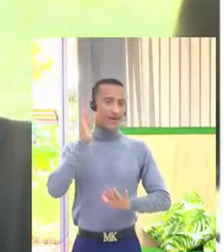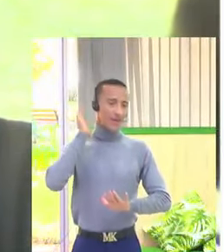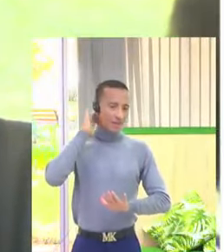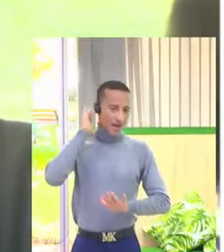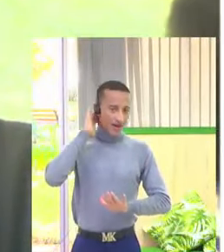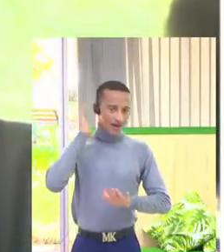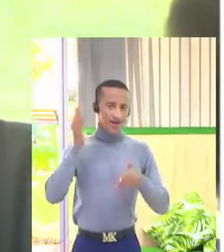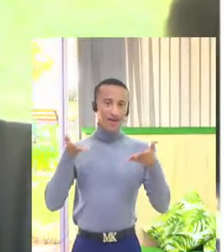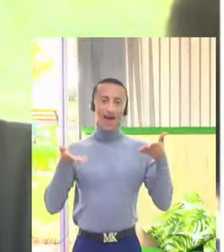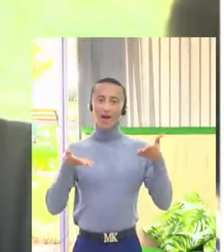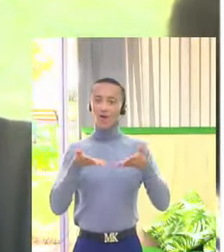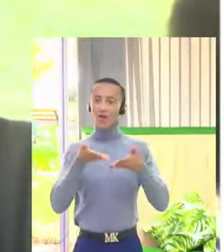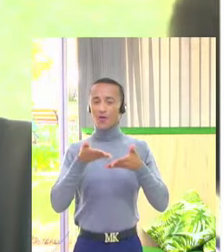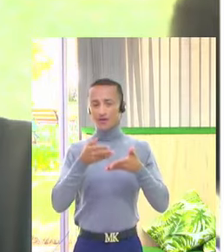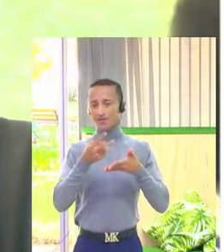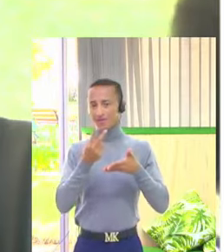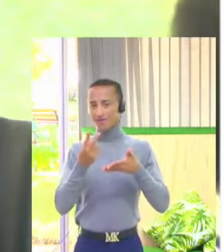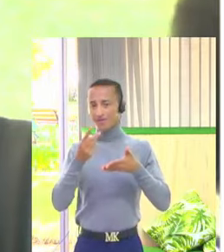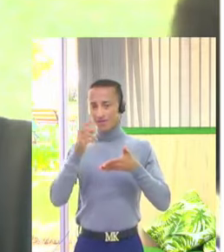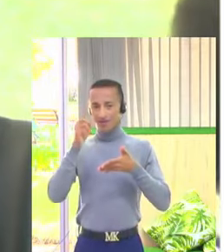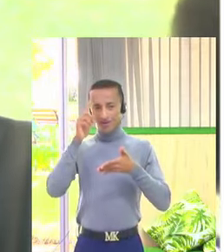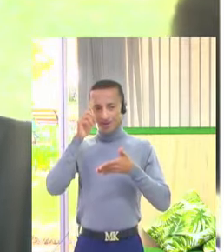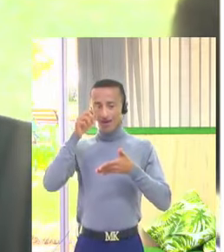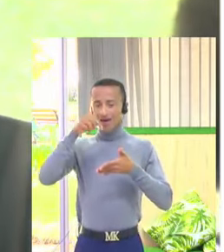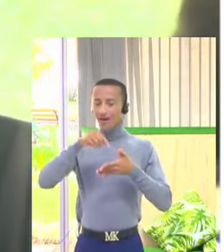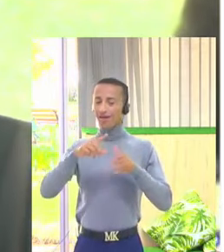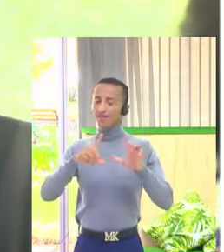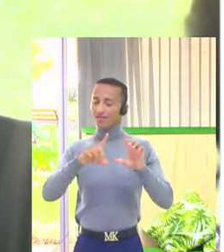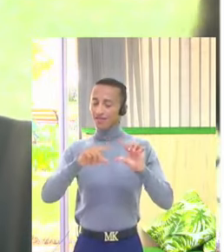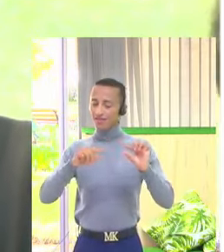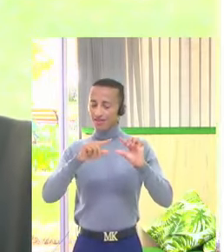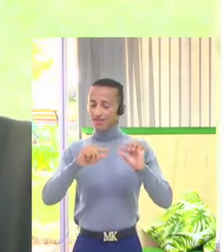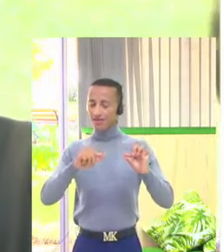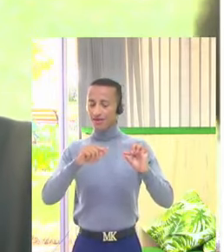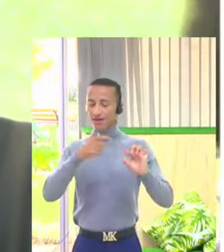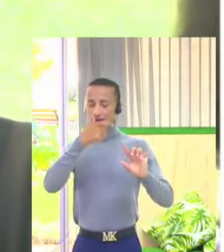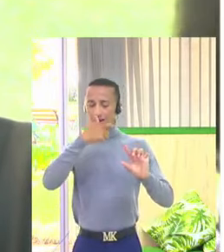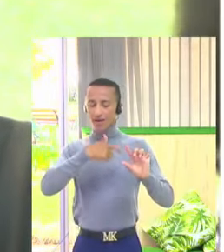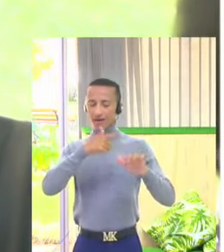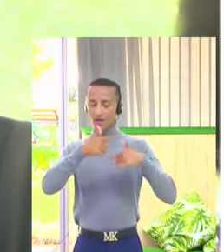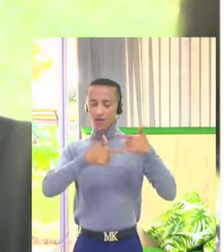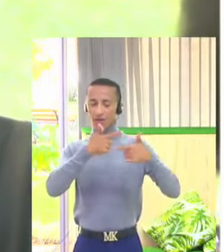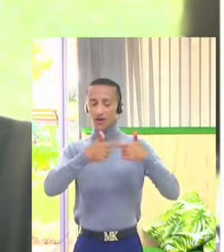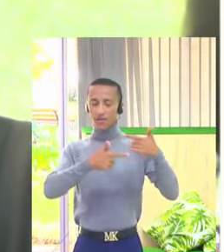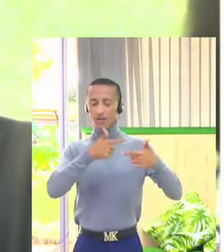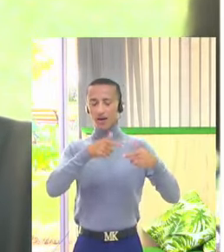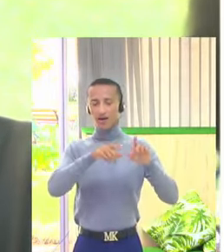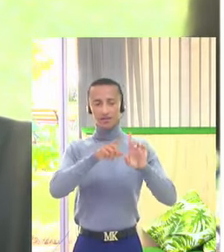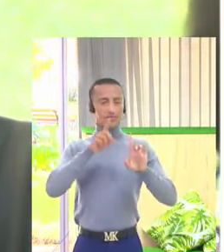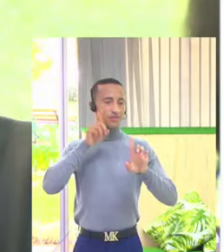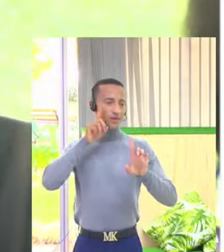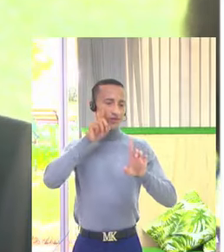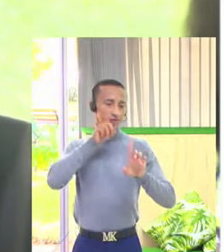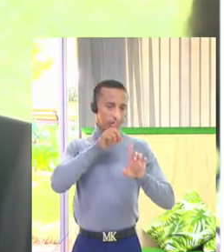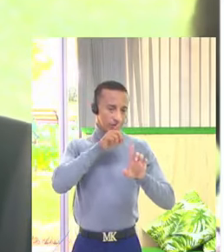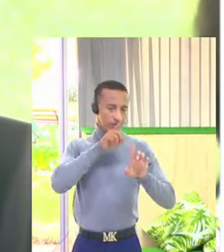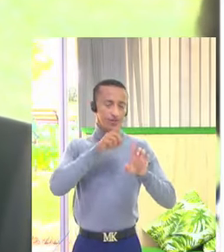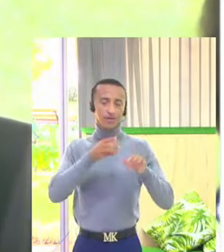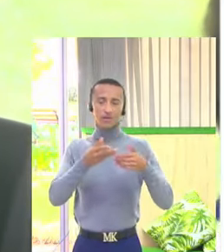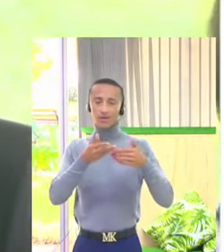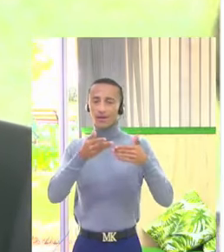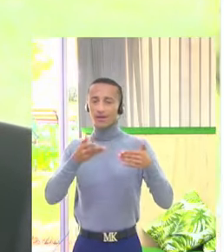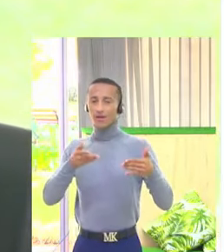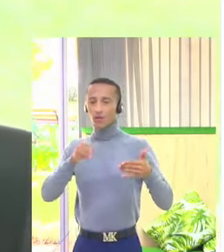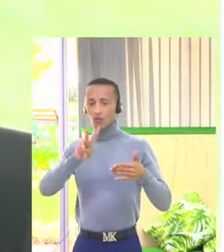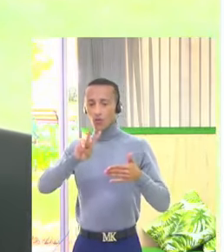I am not, I run a think tank in Washington, ORF America, as Anit mentioned. I'm not an economist, I'm not